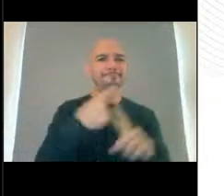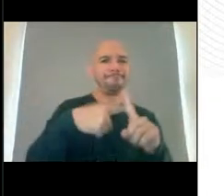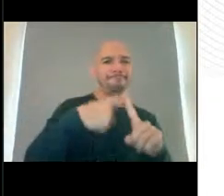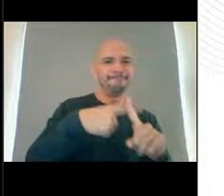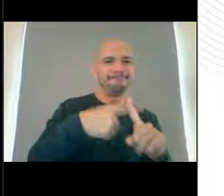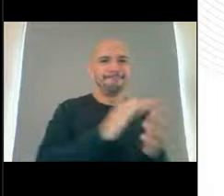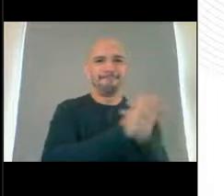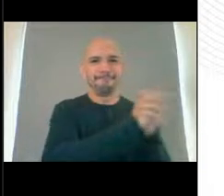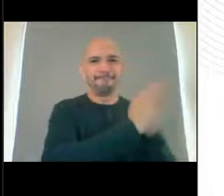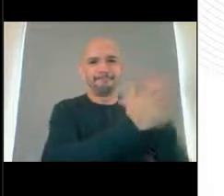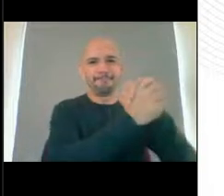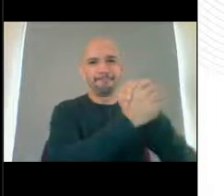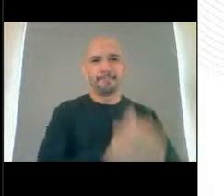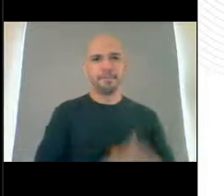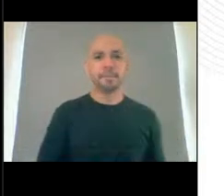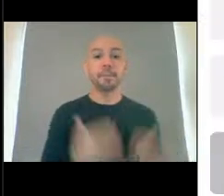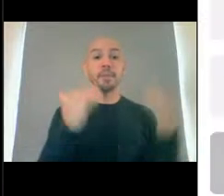next slide please